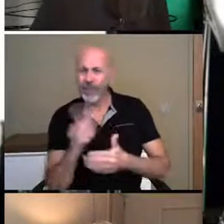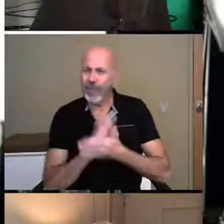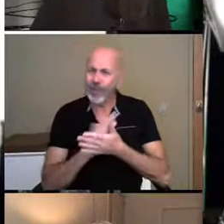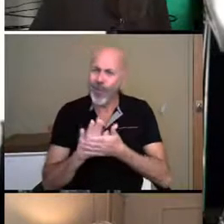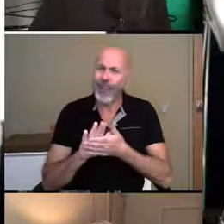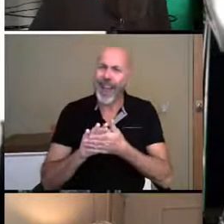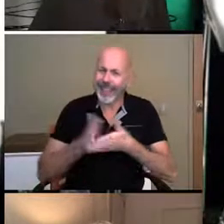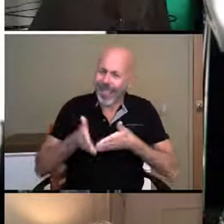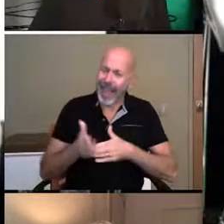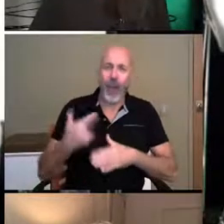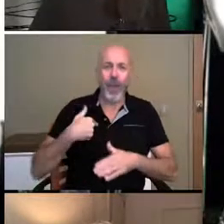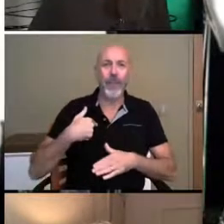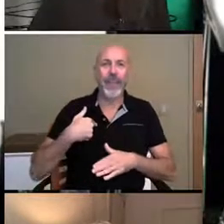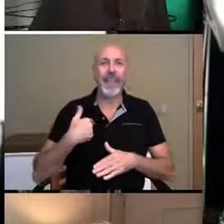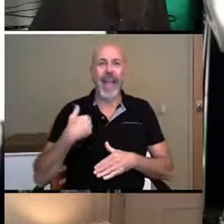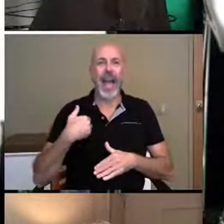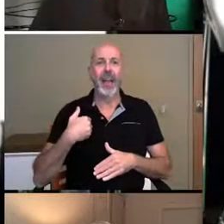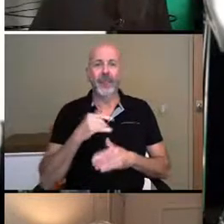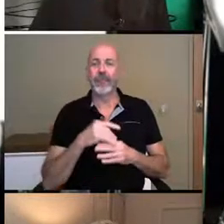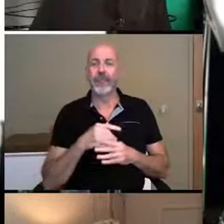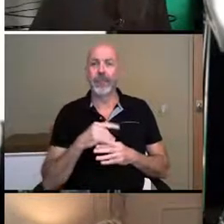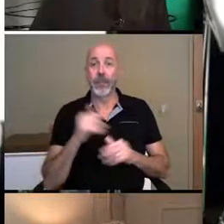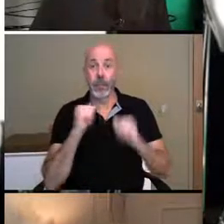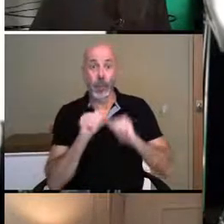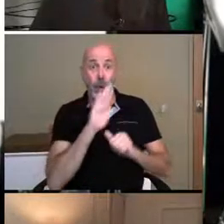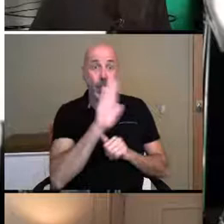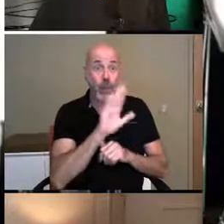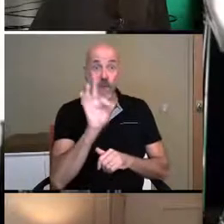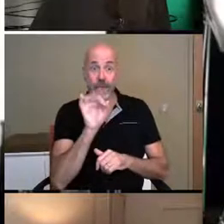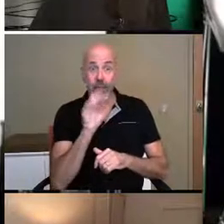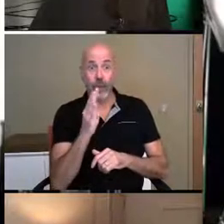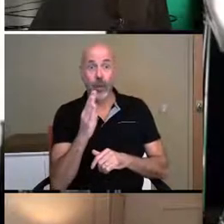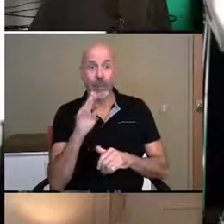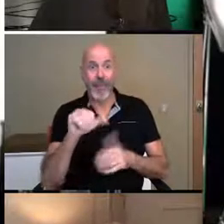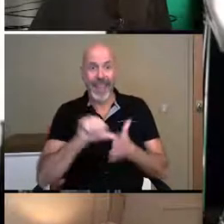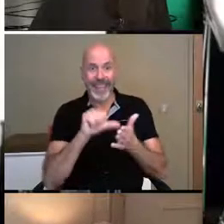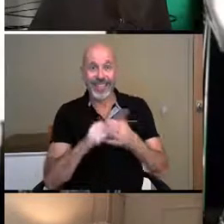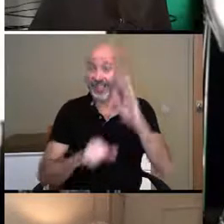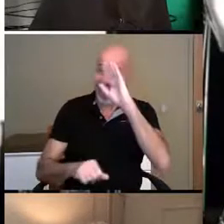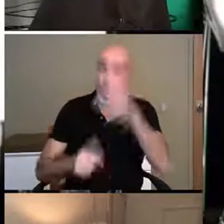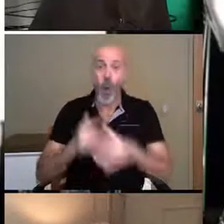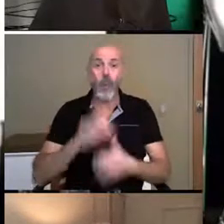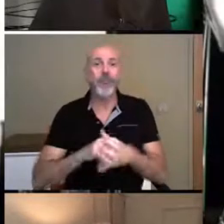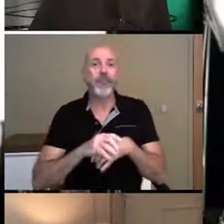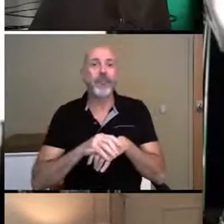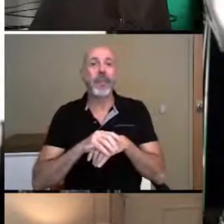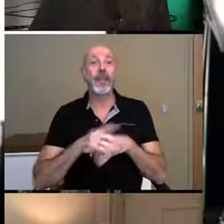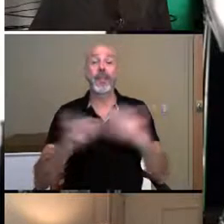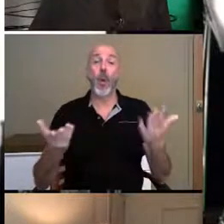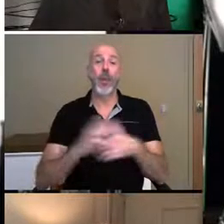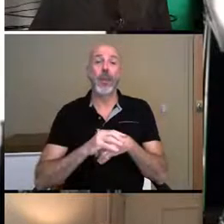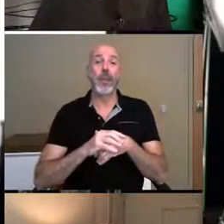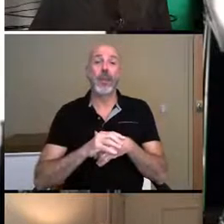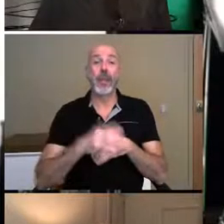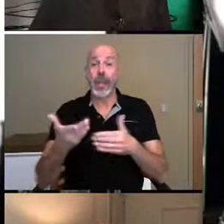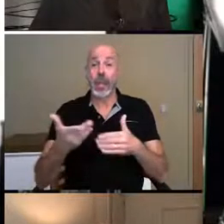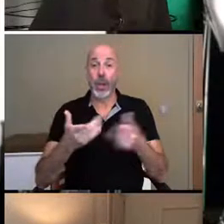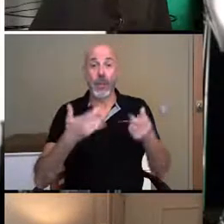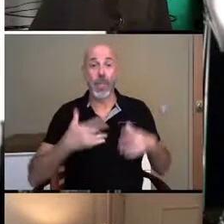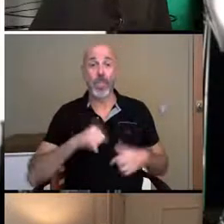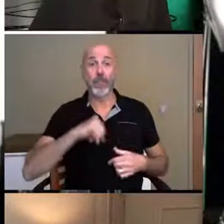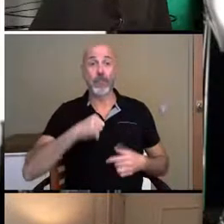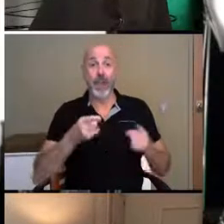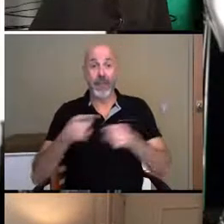to simulcast to your Facebook page as well. So, these are the Pride events in